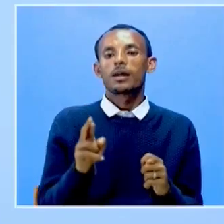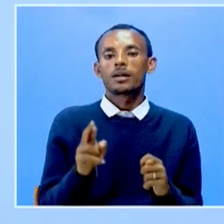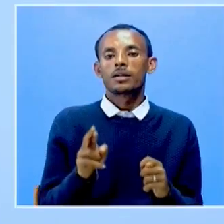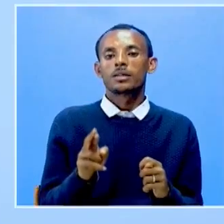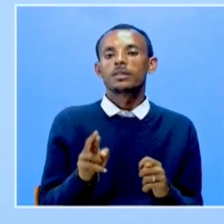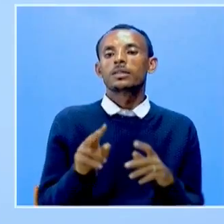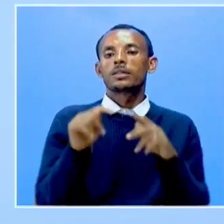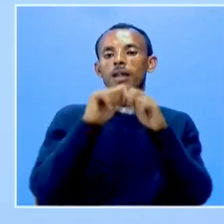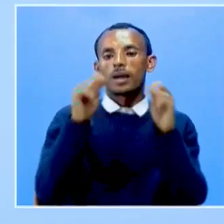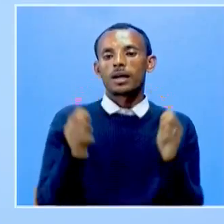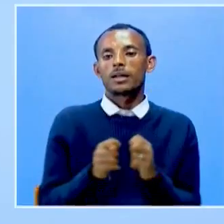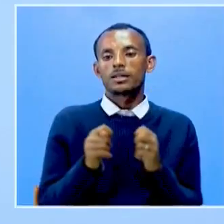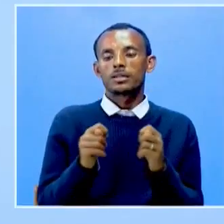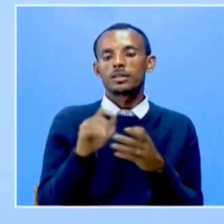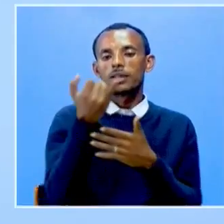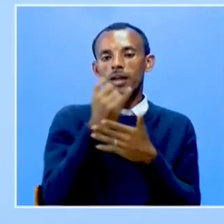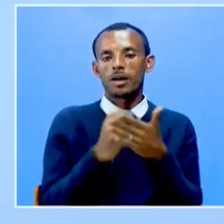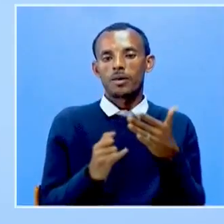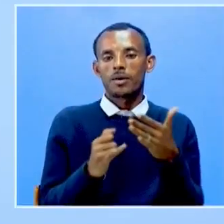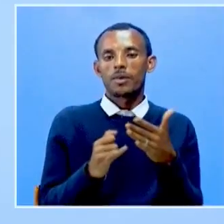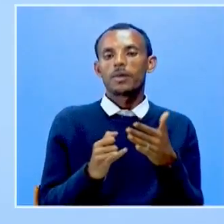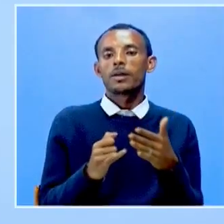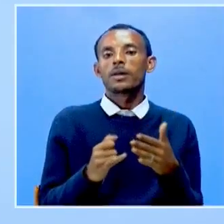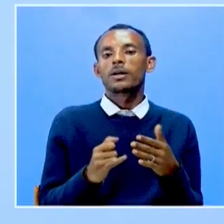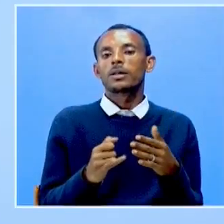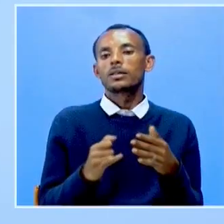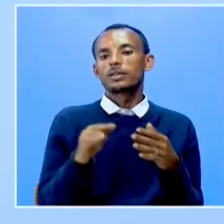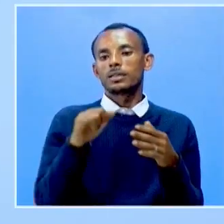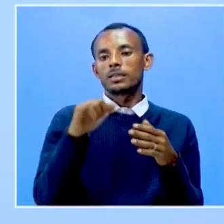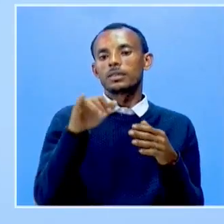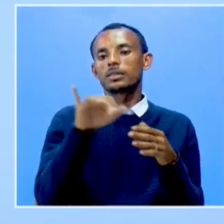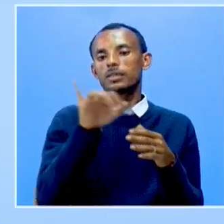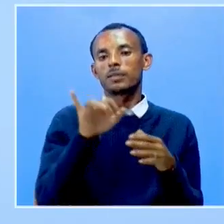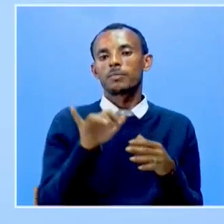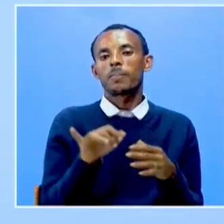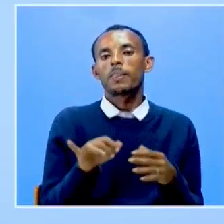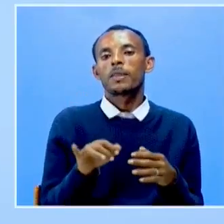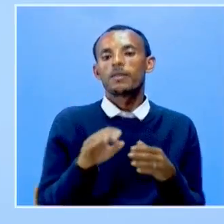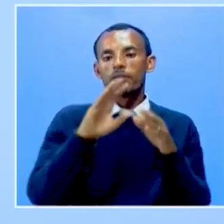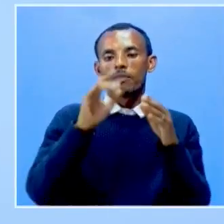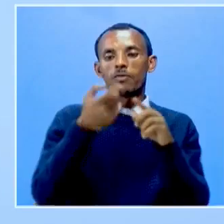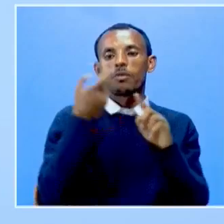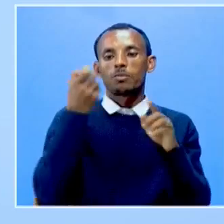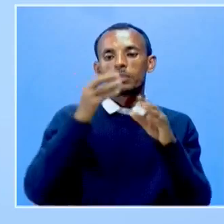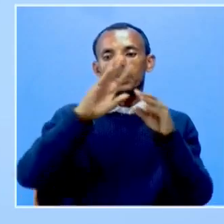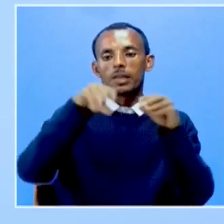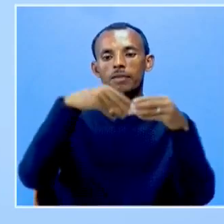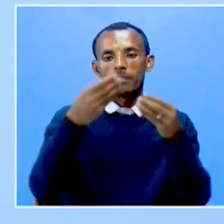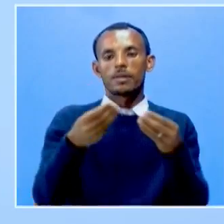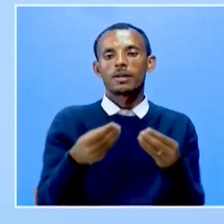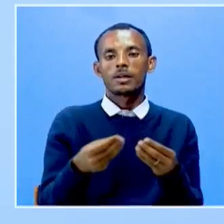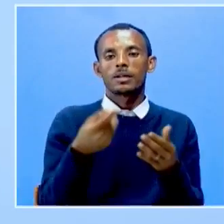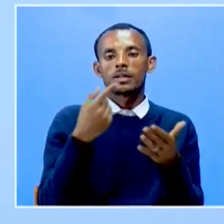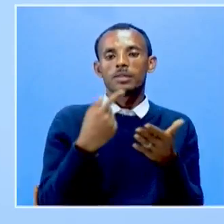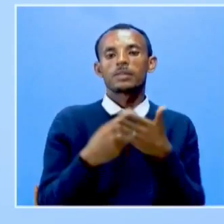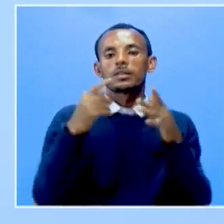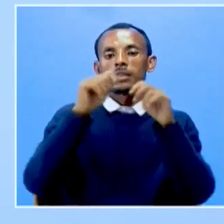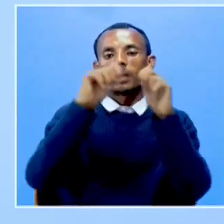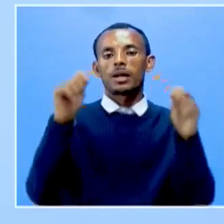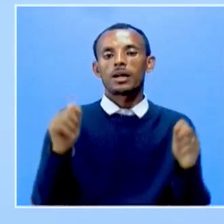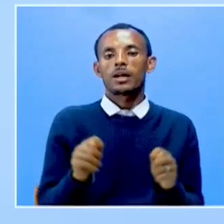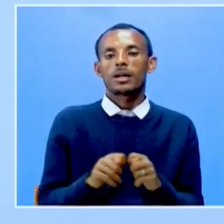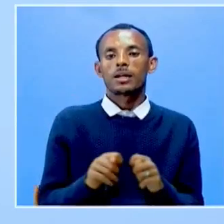the triangles is not drawn in scale, but from the given, this triangle